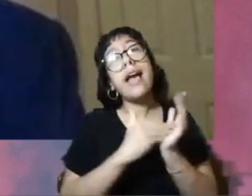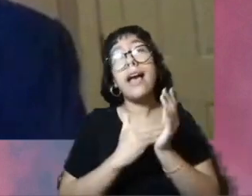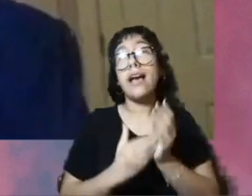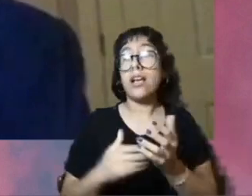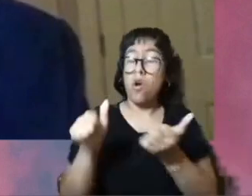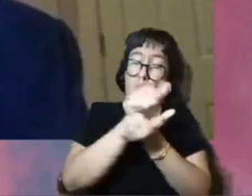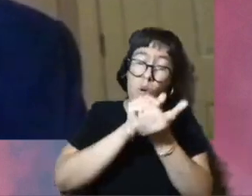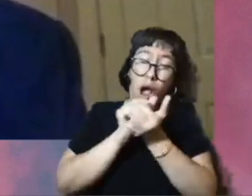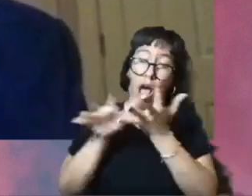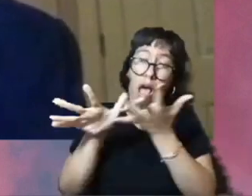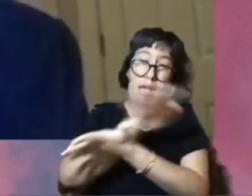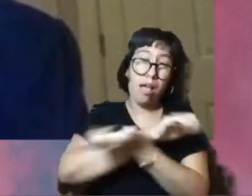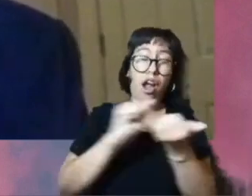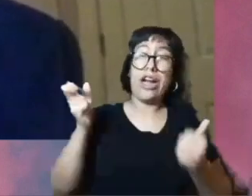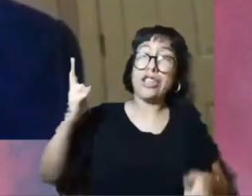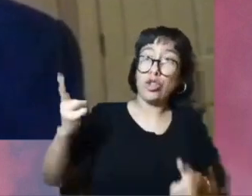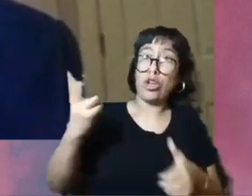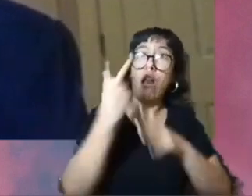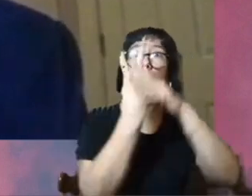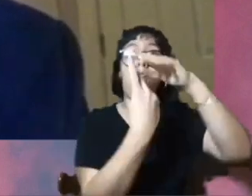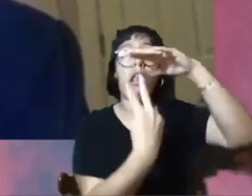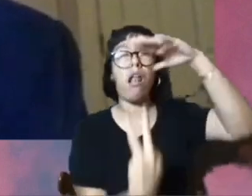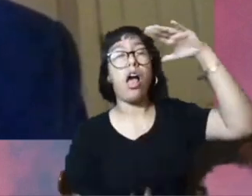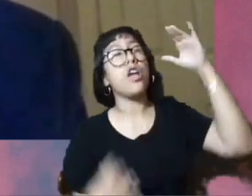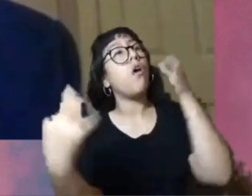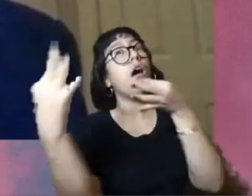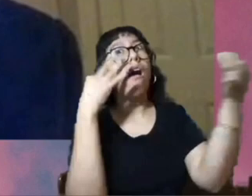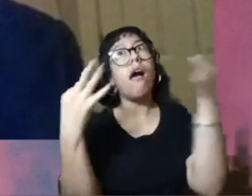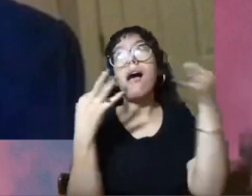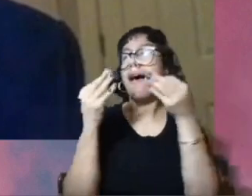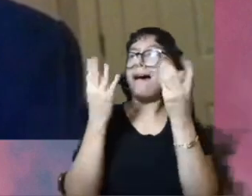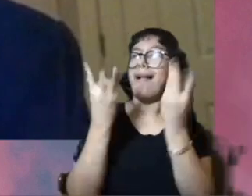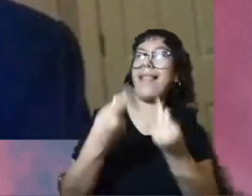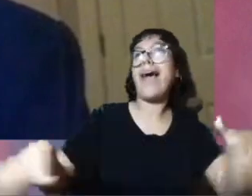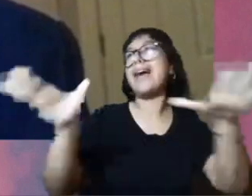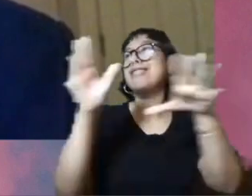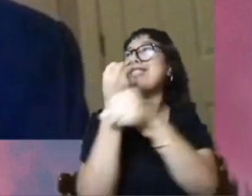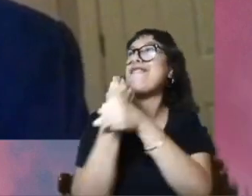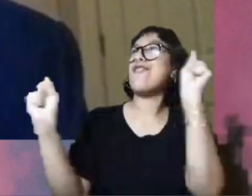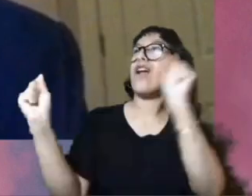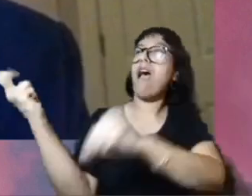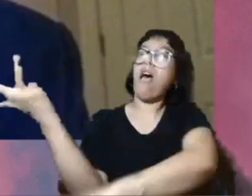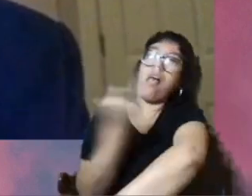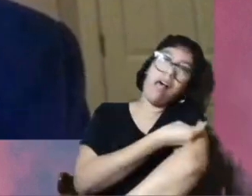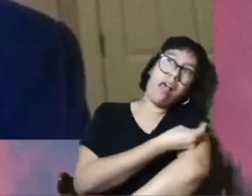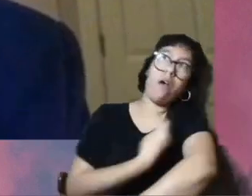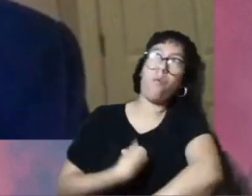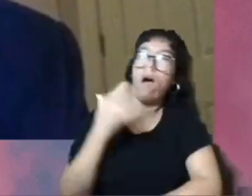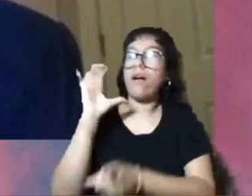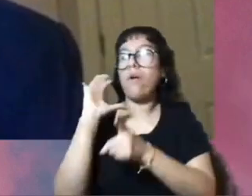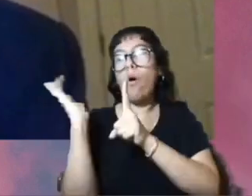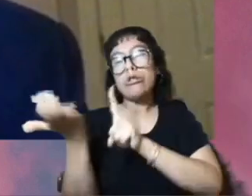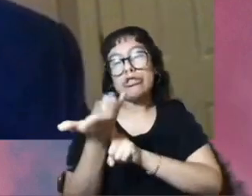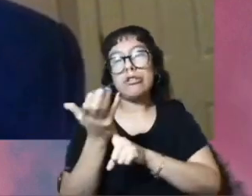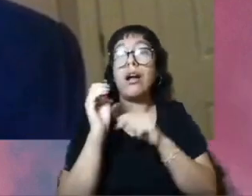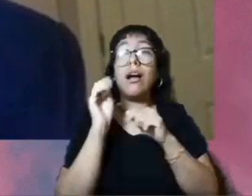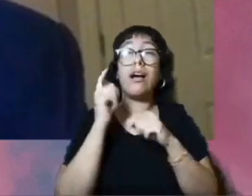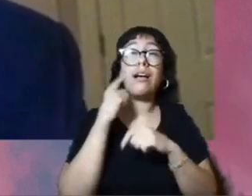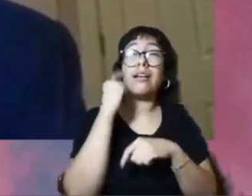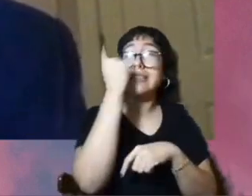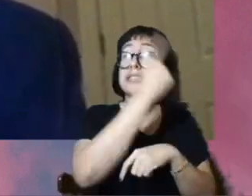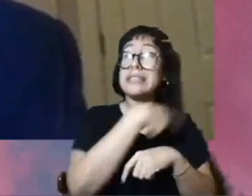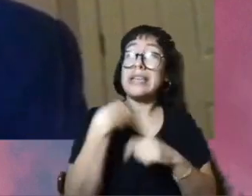over our history, drown us in your definition of land of the free, inject us with white culture until our pores secrete blue iris